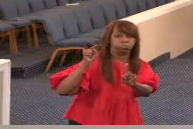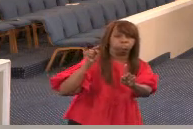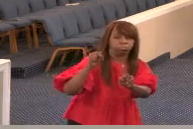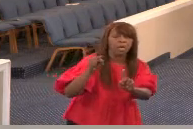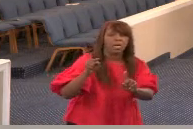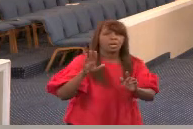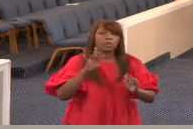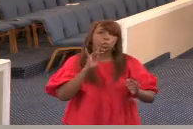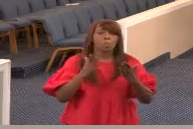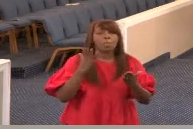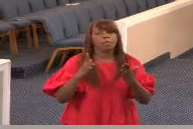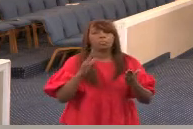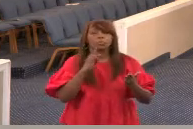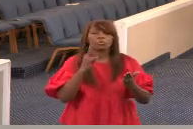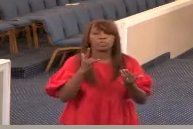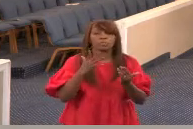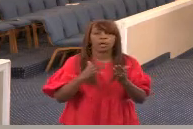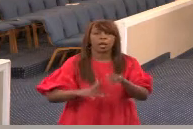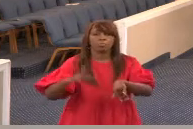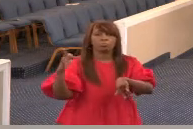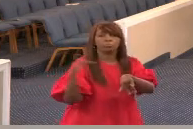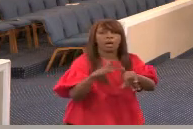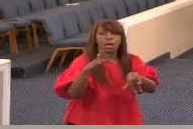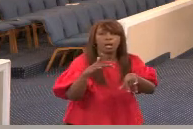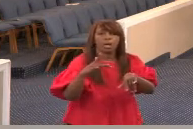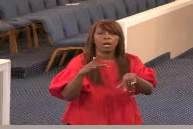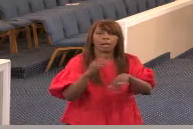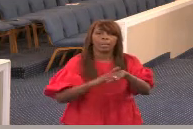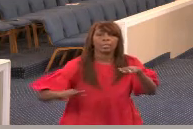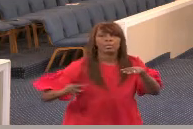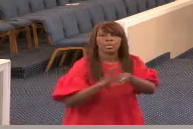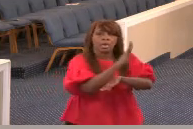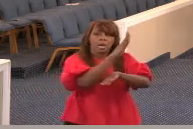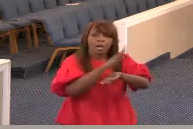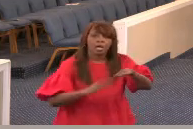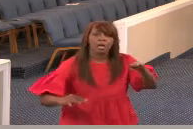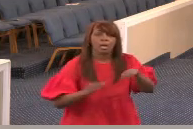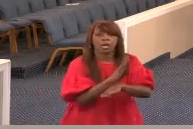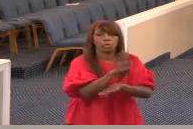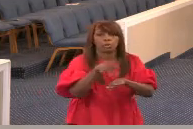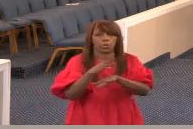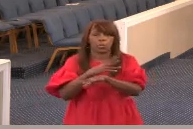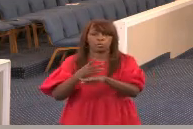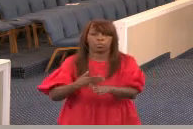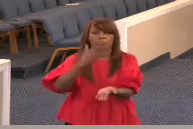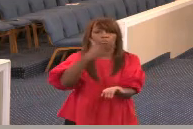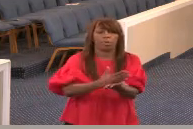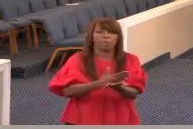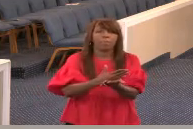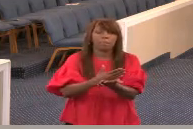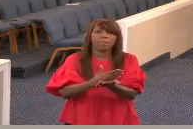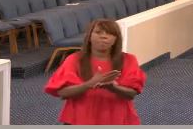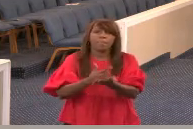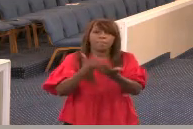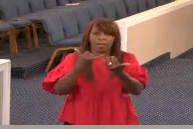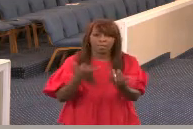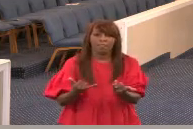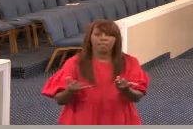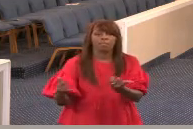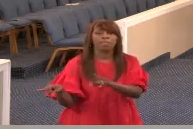lest we should have fallen upon rocks, they cast four anchors out of the stern and